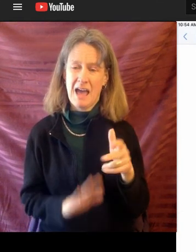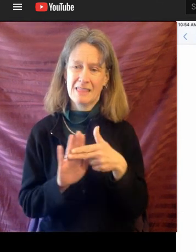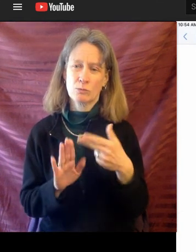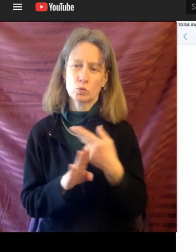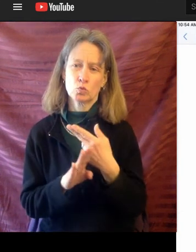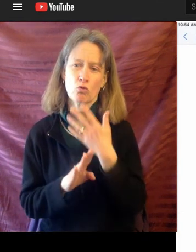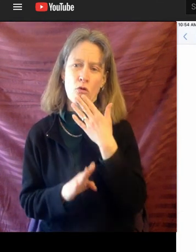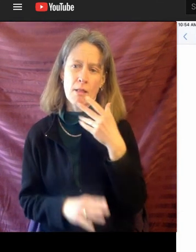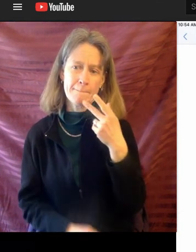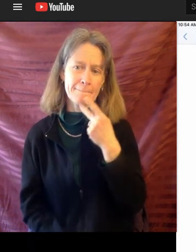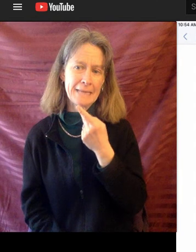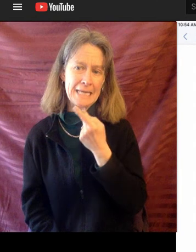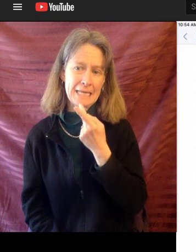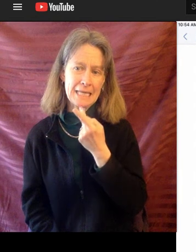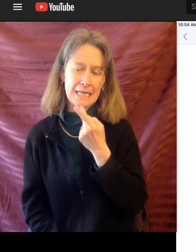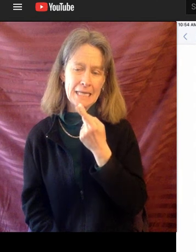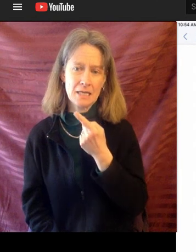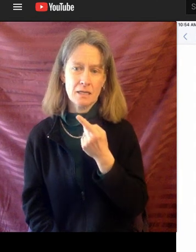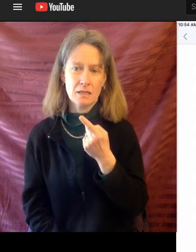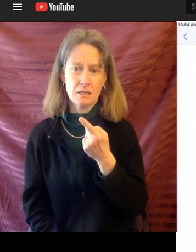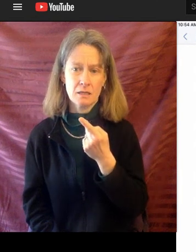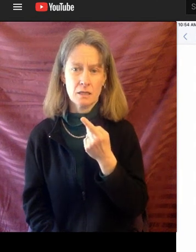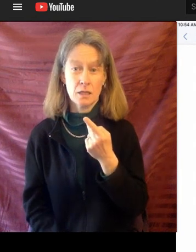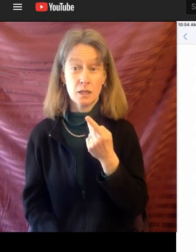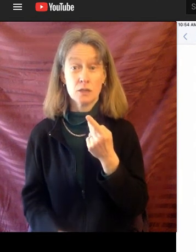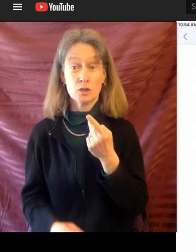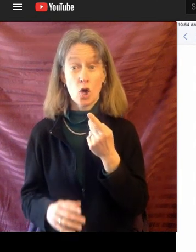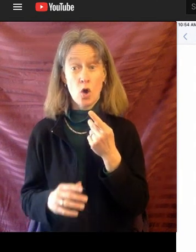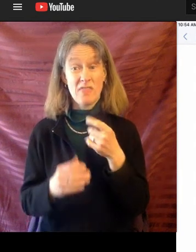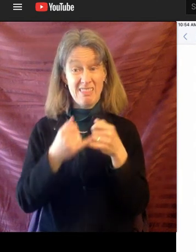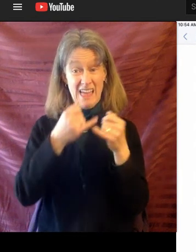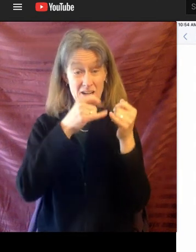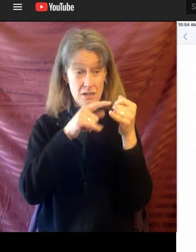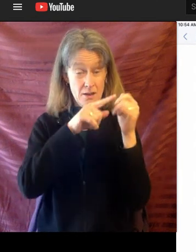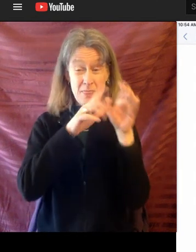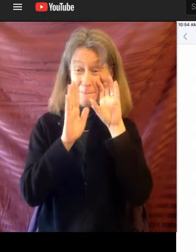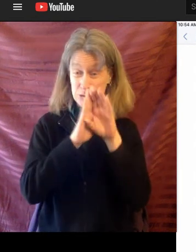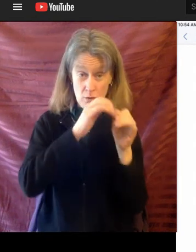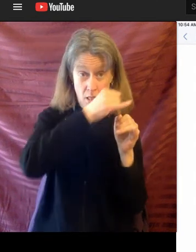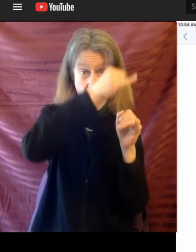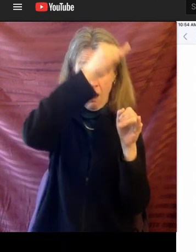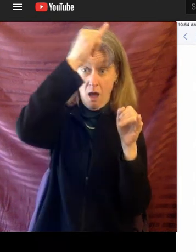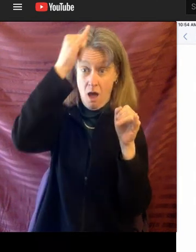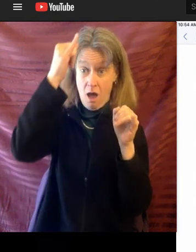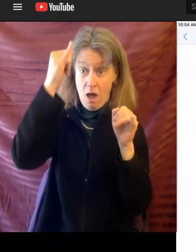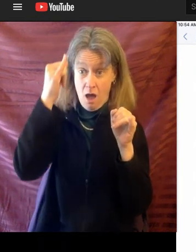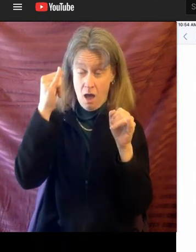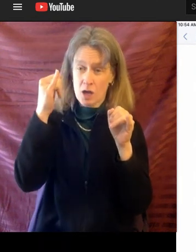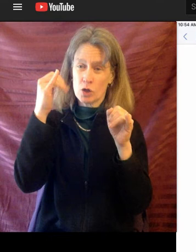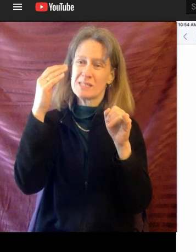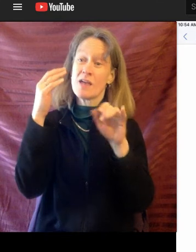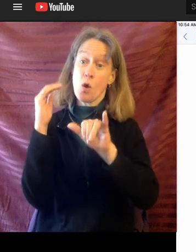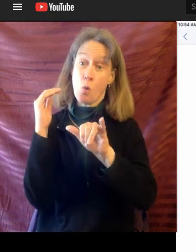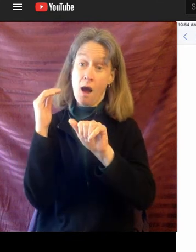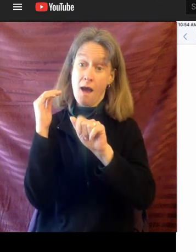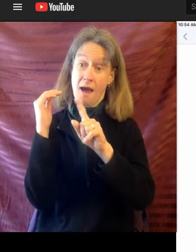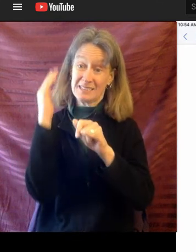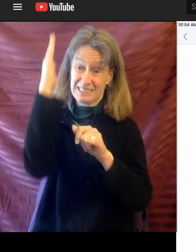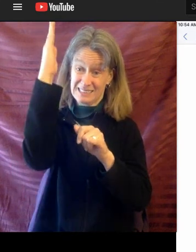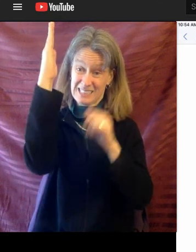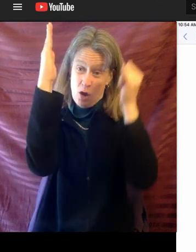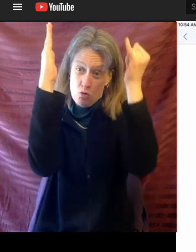So the thing with our picture is if we follow this line, it's gonna cross the y-axis somewhere